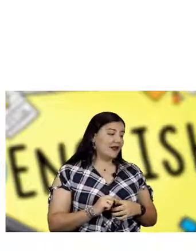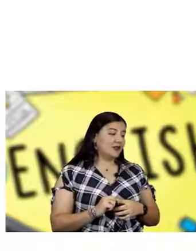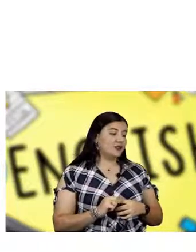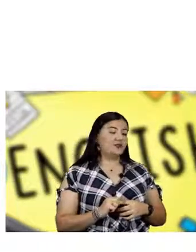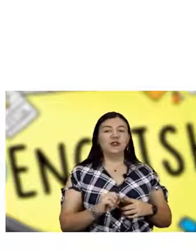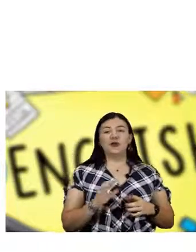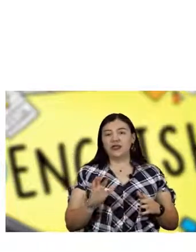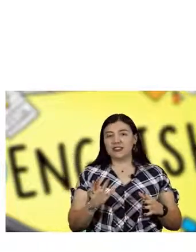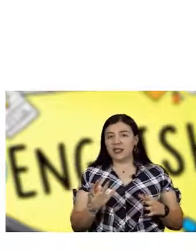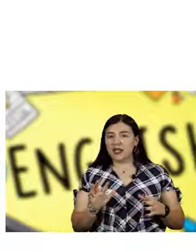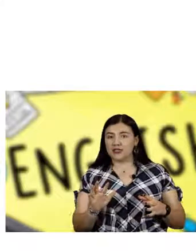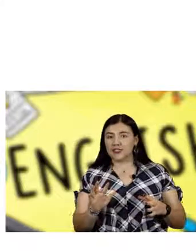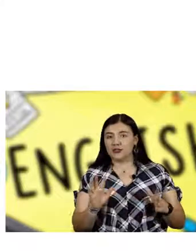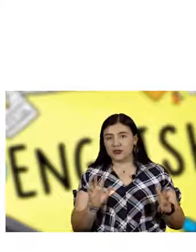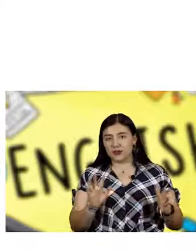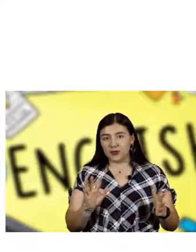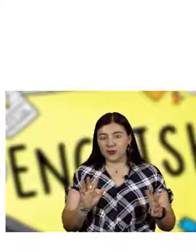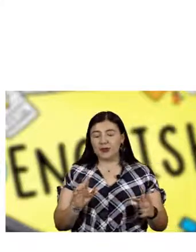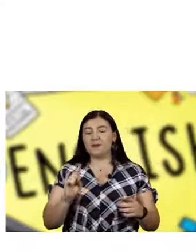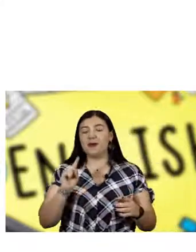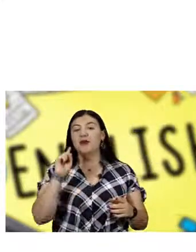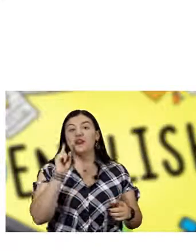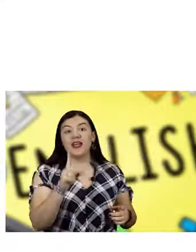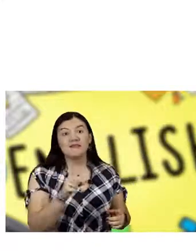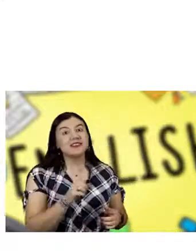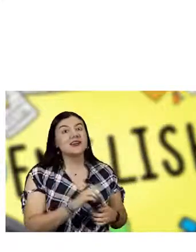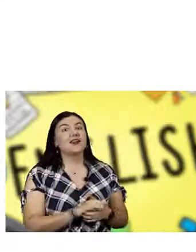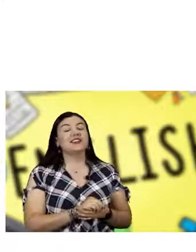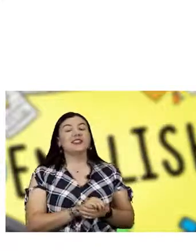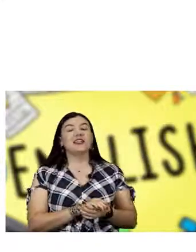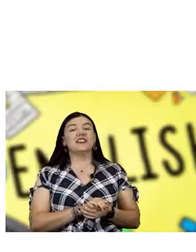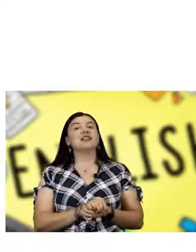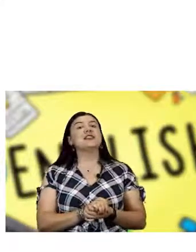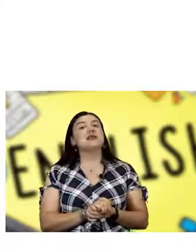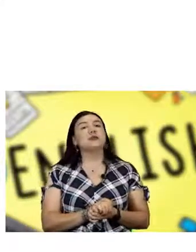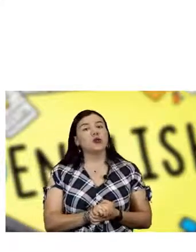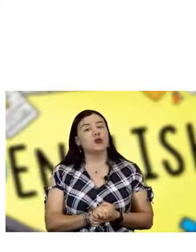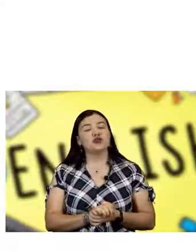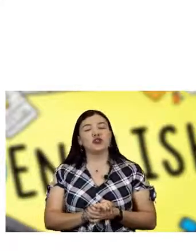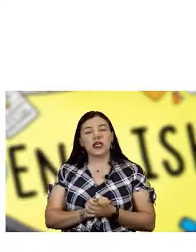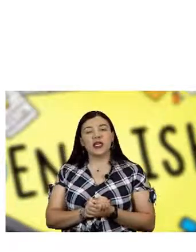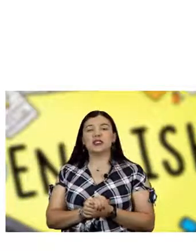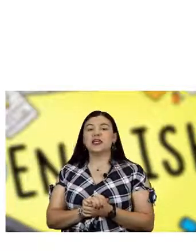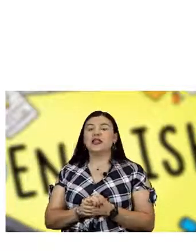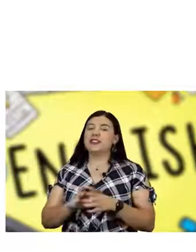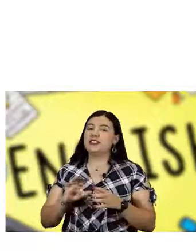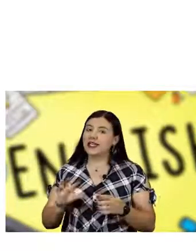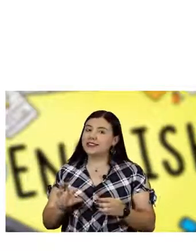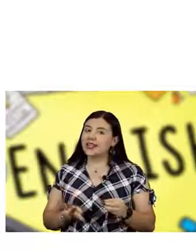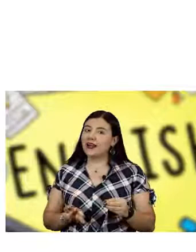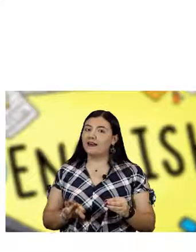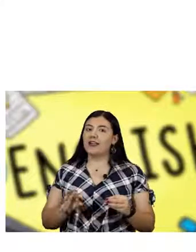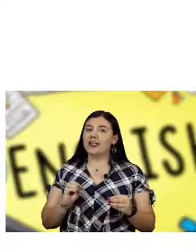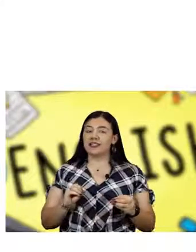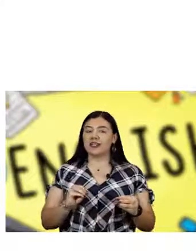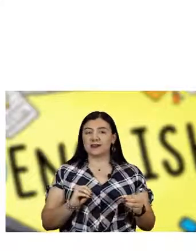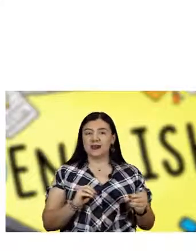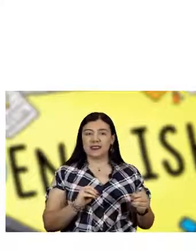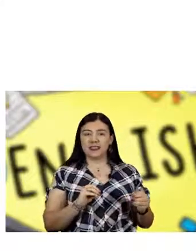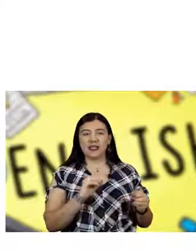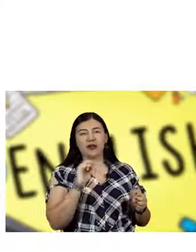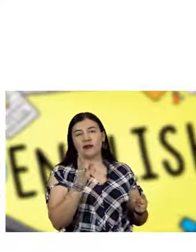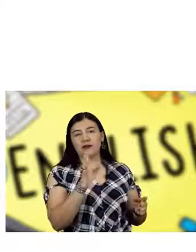que tenemos, yo voy a hacer esta, no se preocupen, pero déjenme saber allí en el chat si de pronto ustedes ya saben